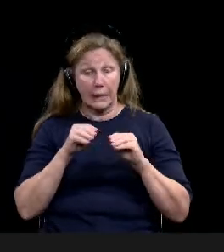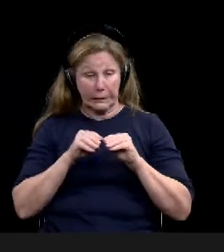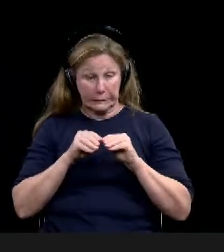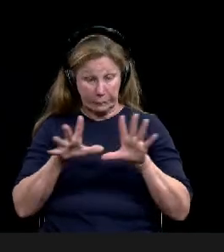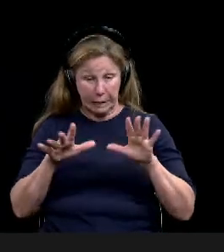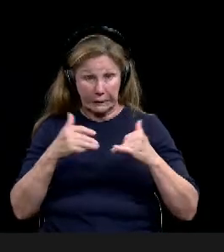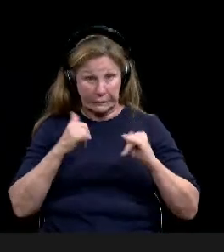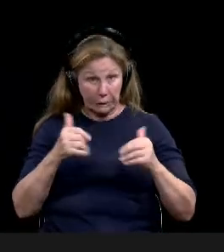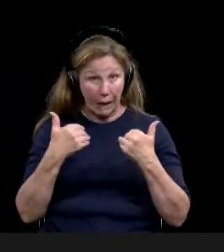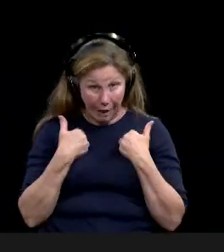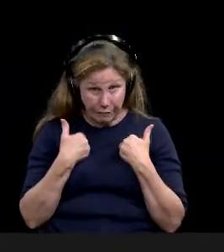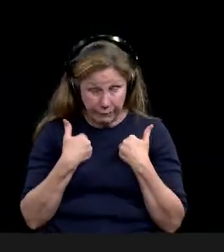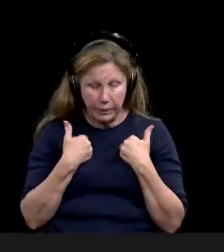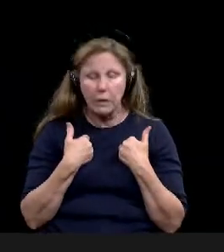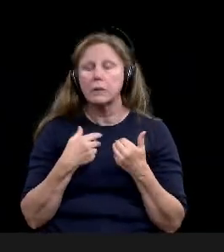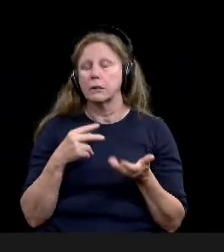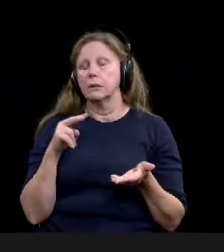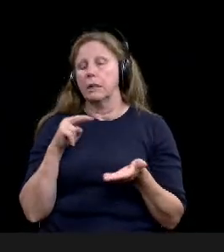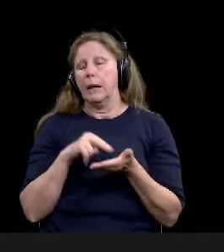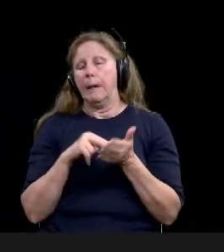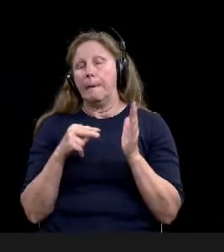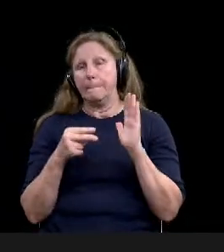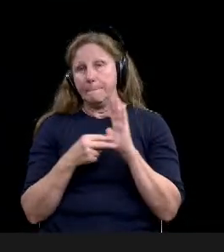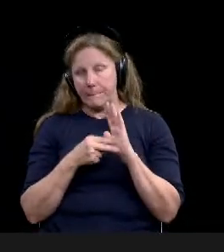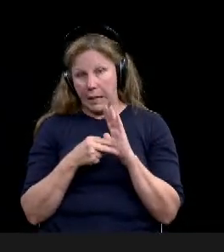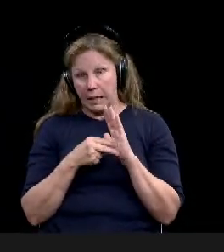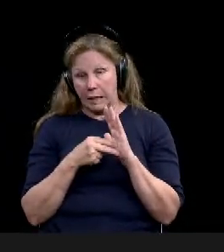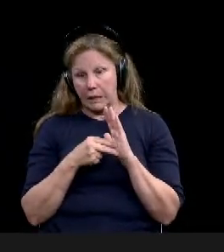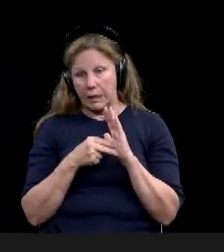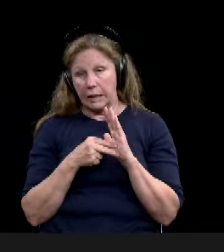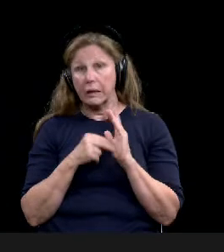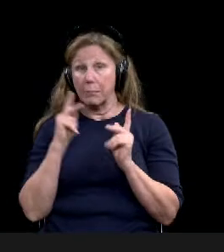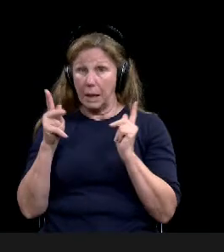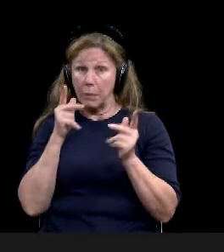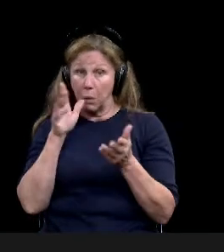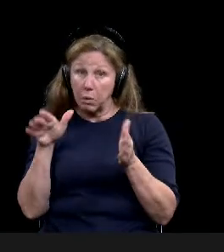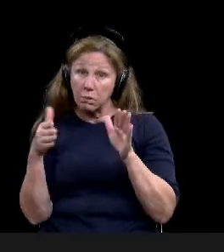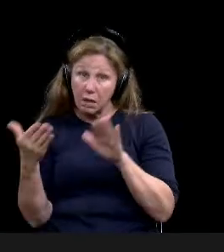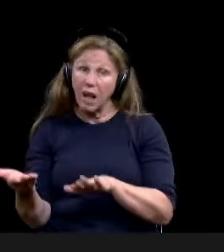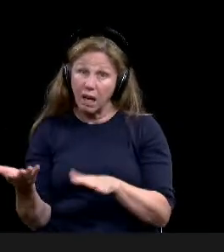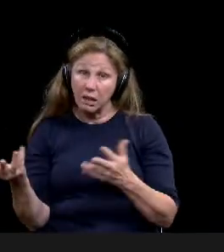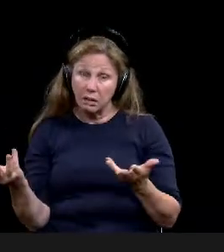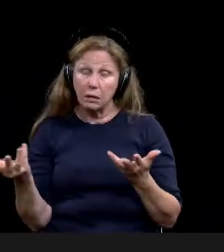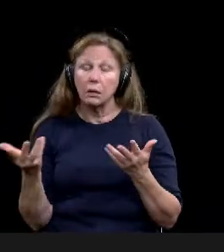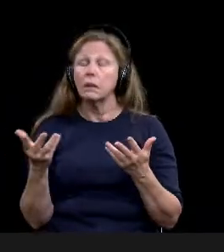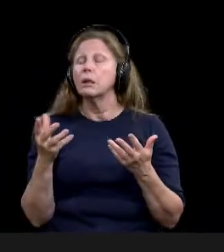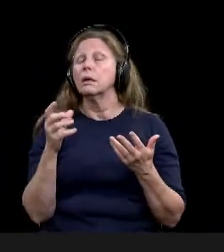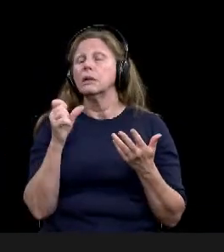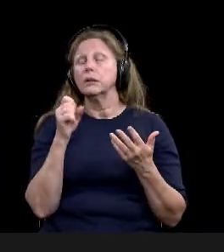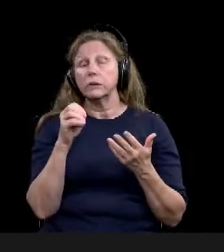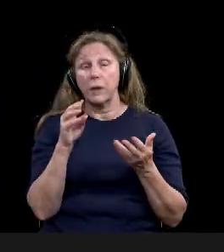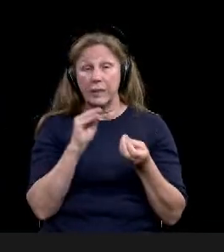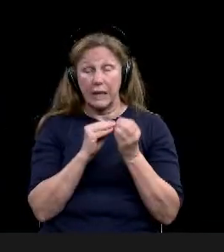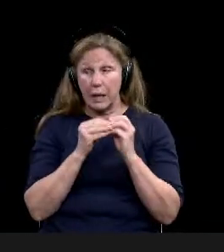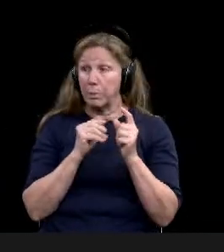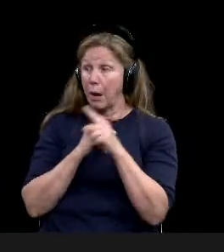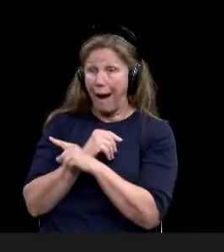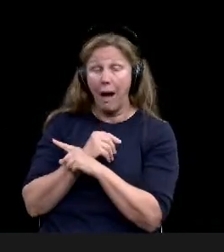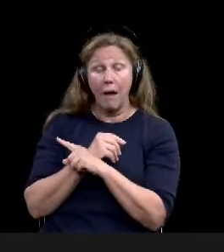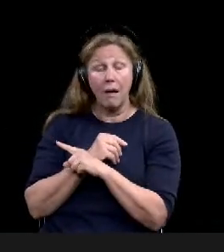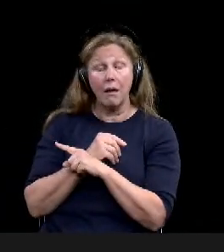these numbers are so promising for the future, we must